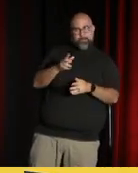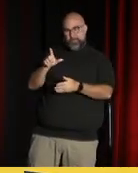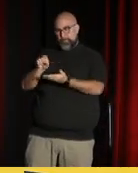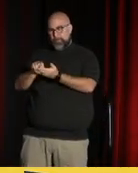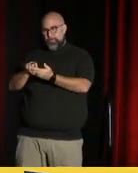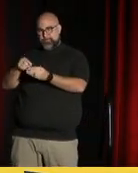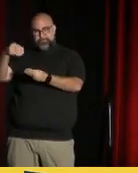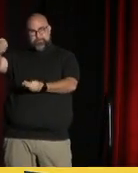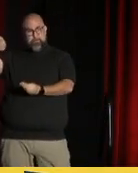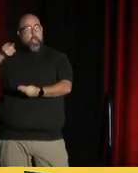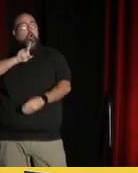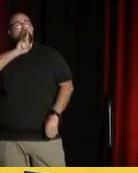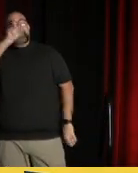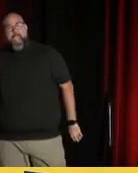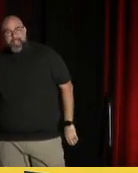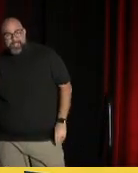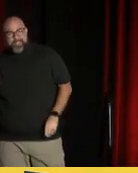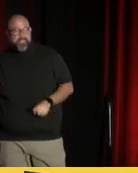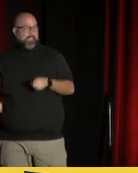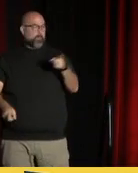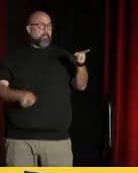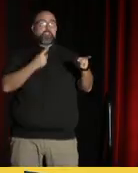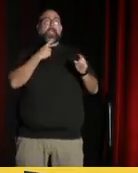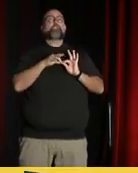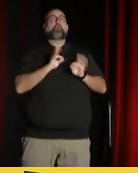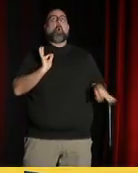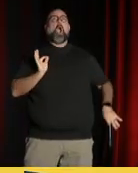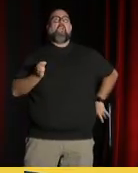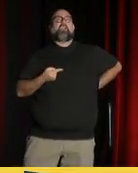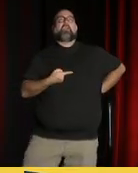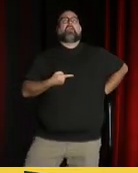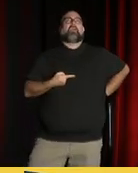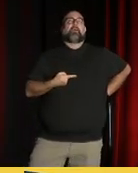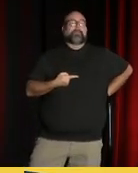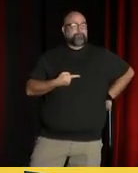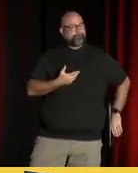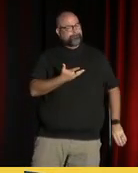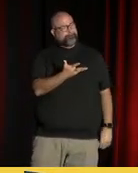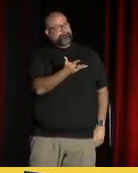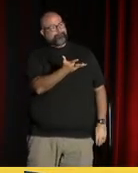Reality. Somebody over here said torn.